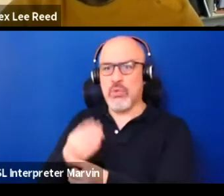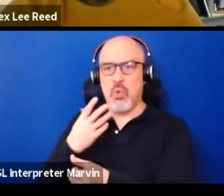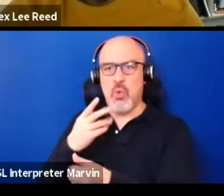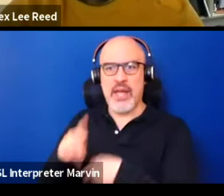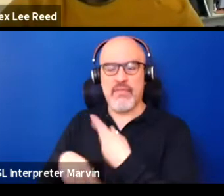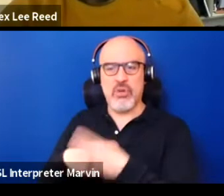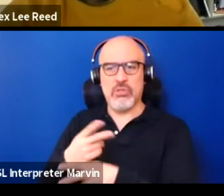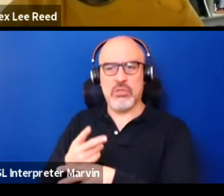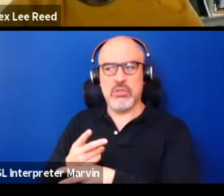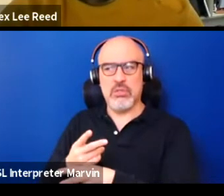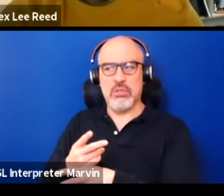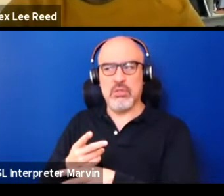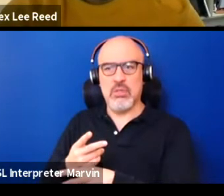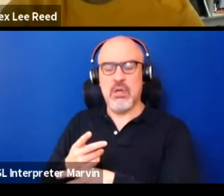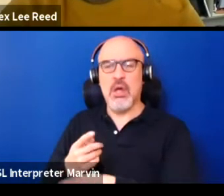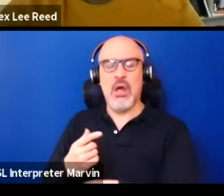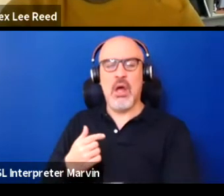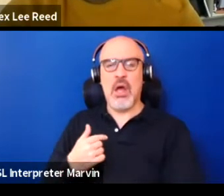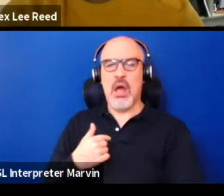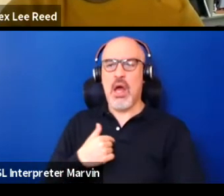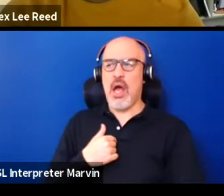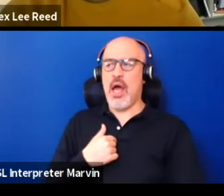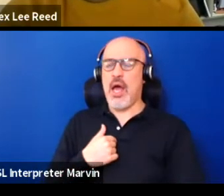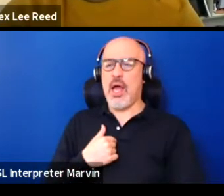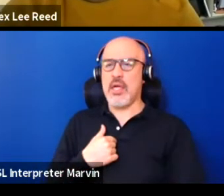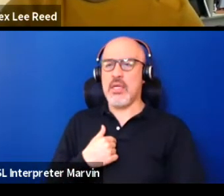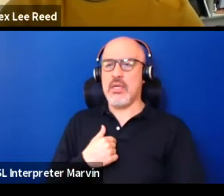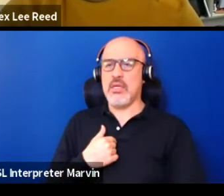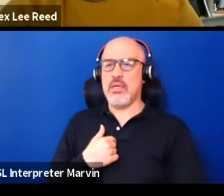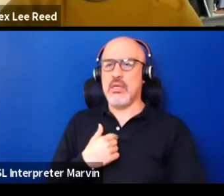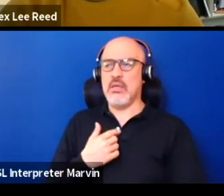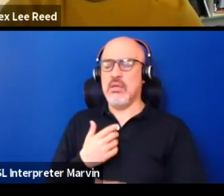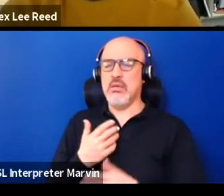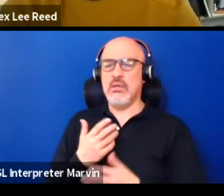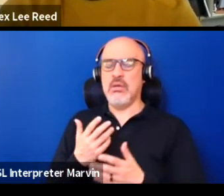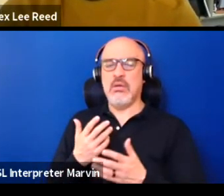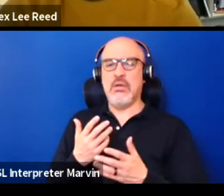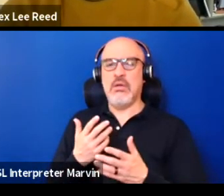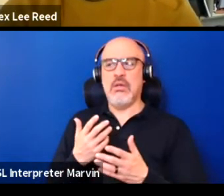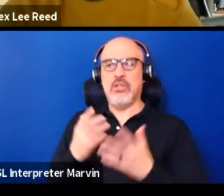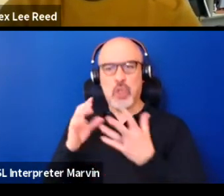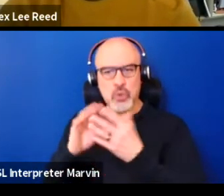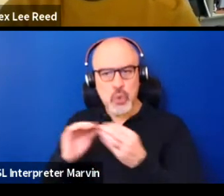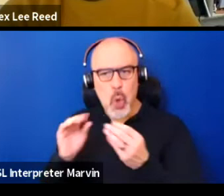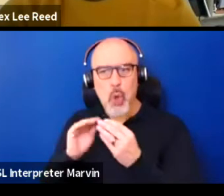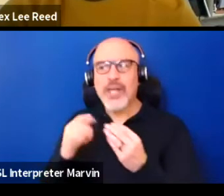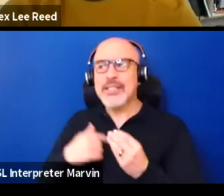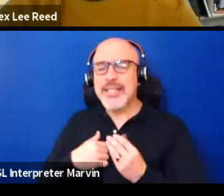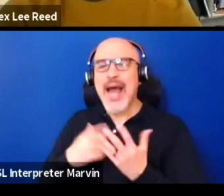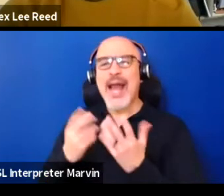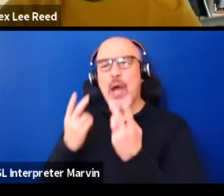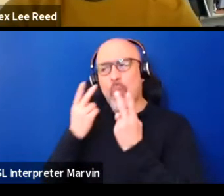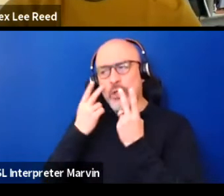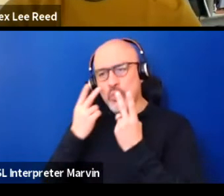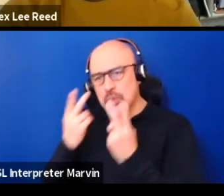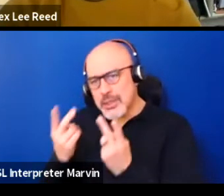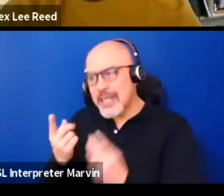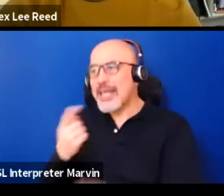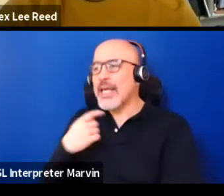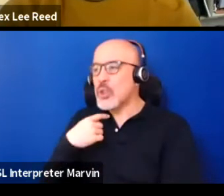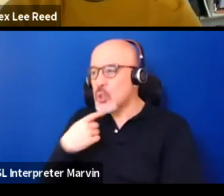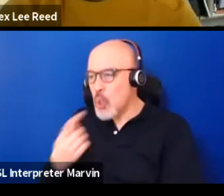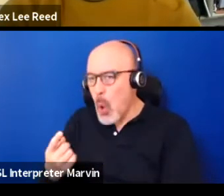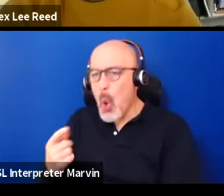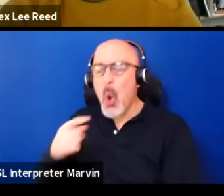I want a theater, the stories that I want to see are stories told by Black